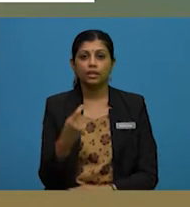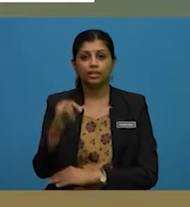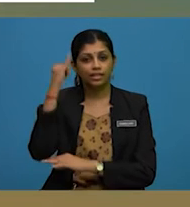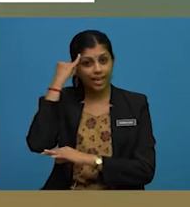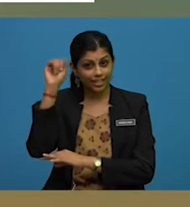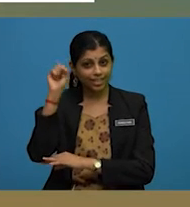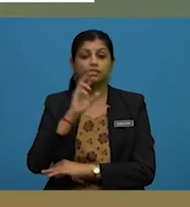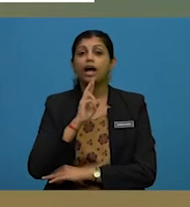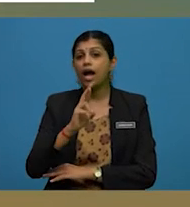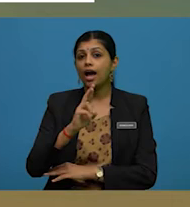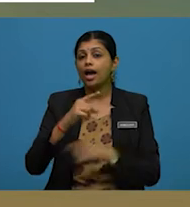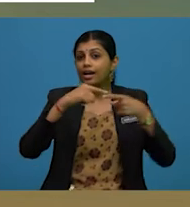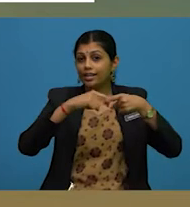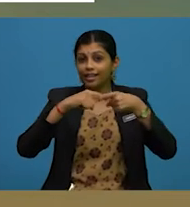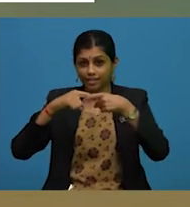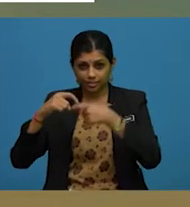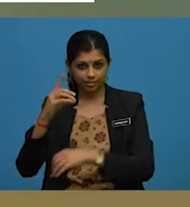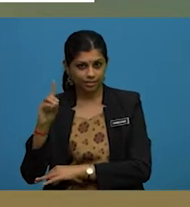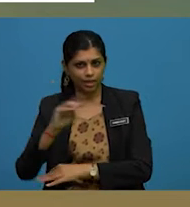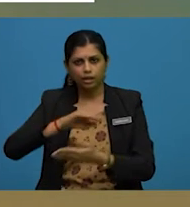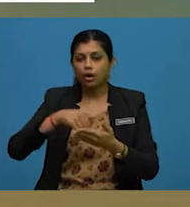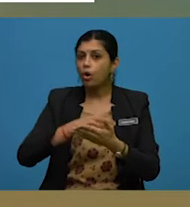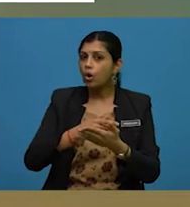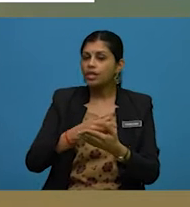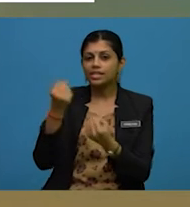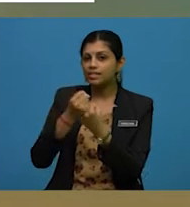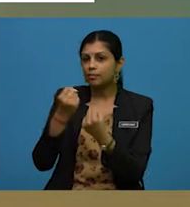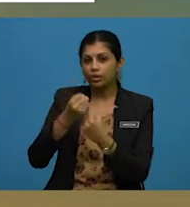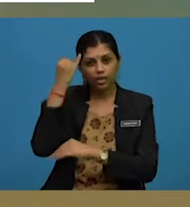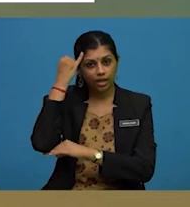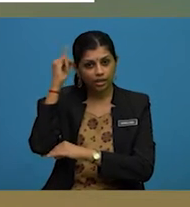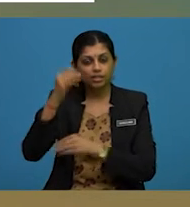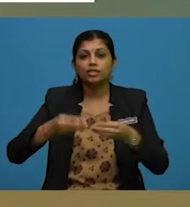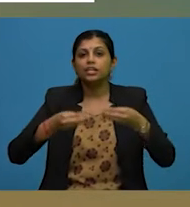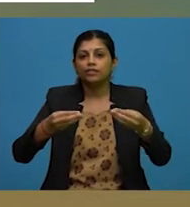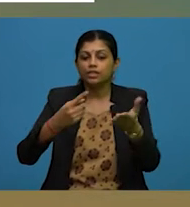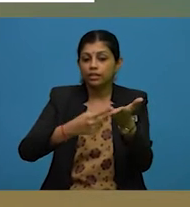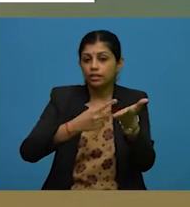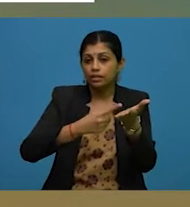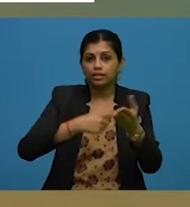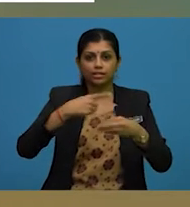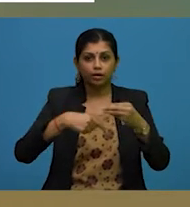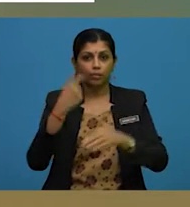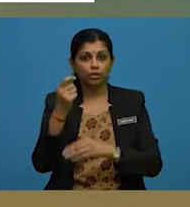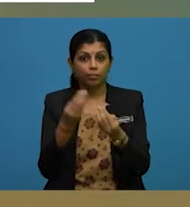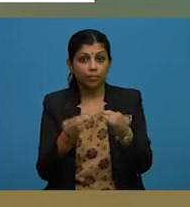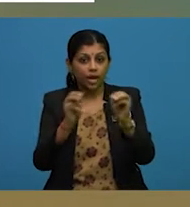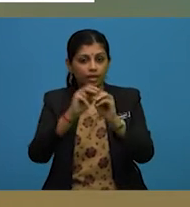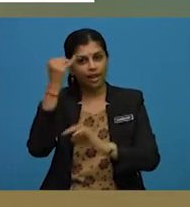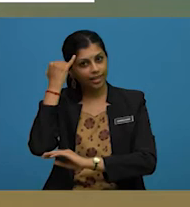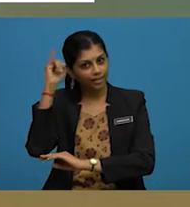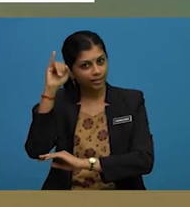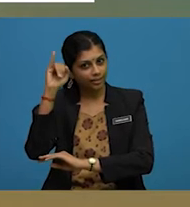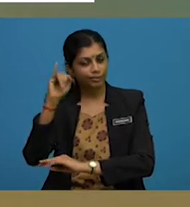Ideas are connected, and all the supporting ideas give us details about the main idea.